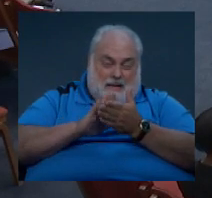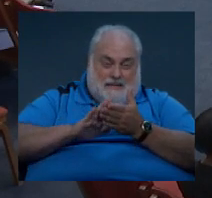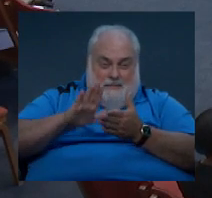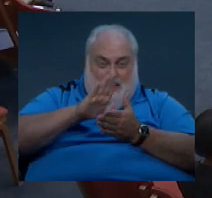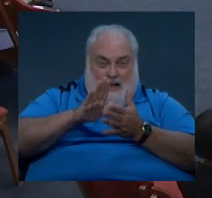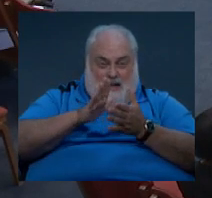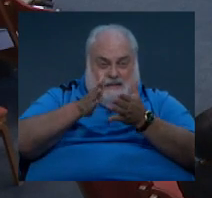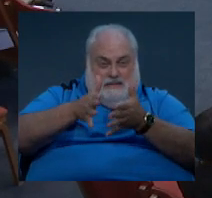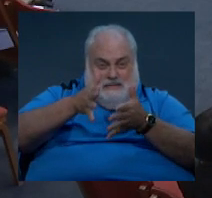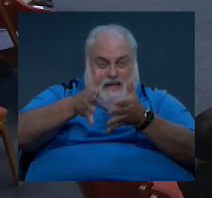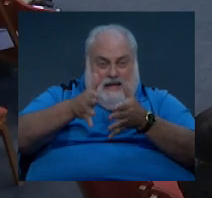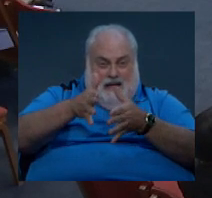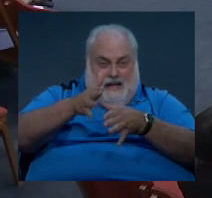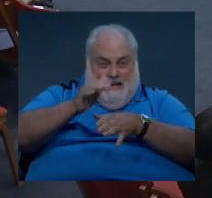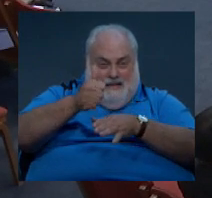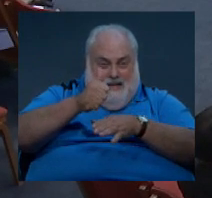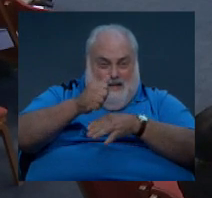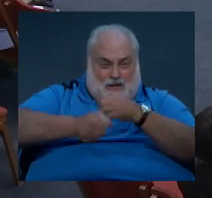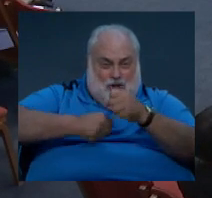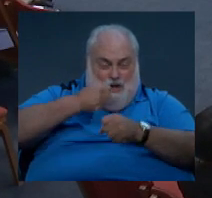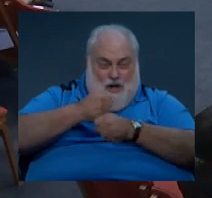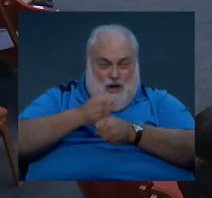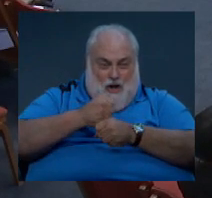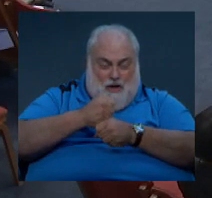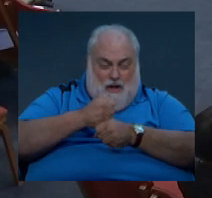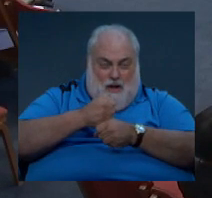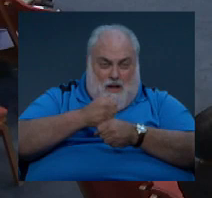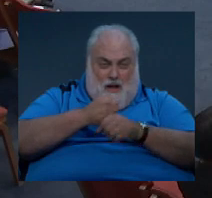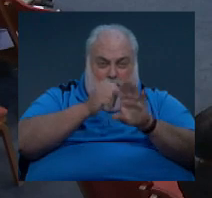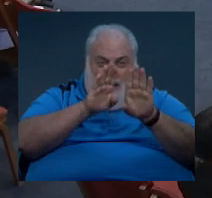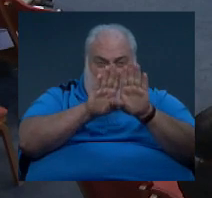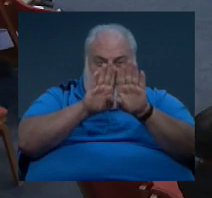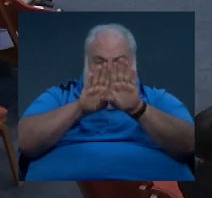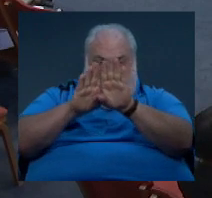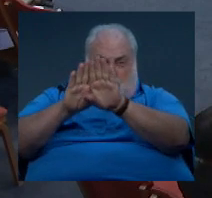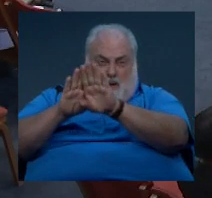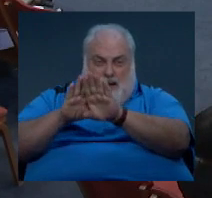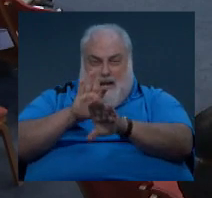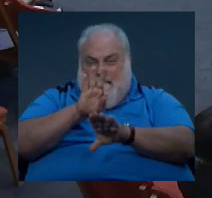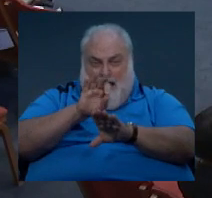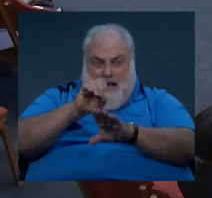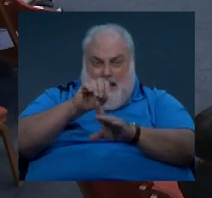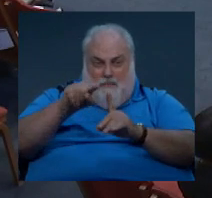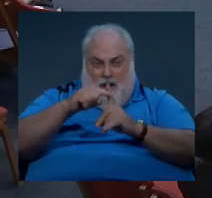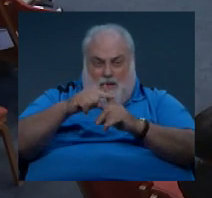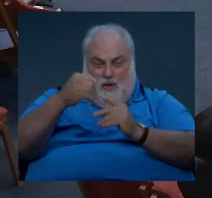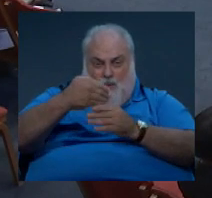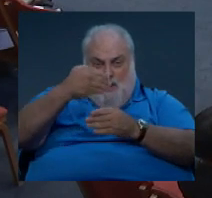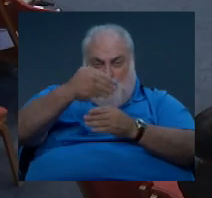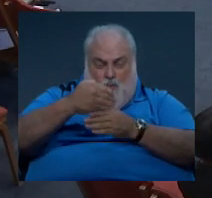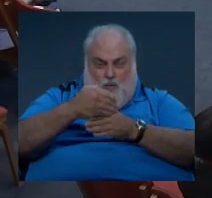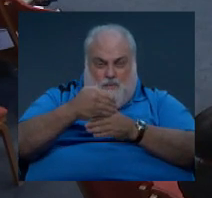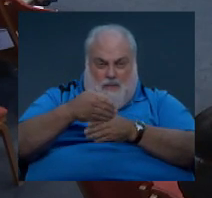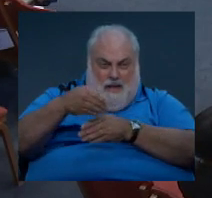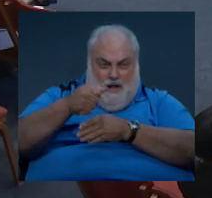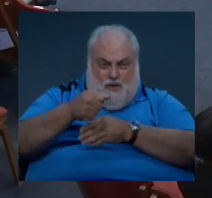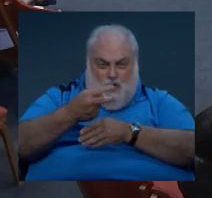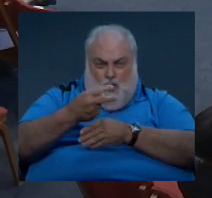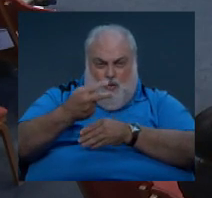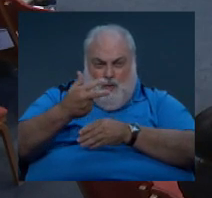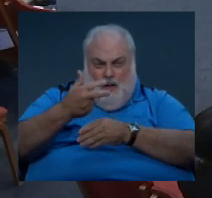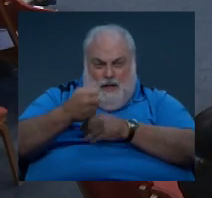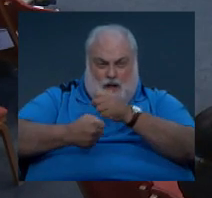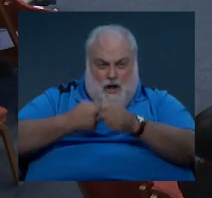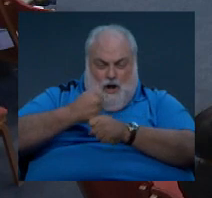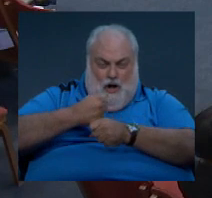there for 10 years, boarded up 90-something windows. And we spent 2 or 3 years to renovate that place in the